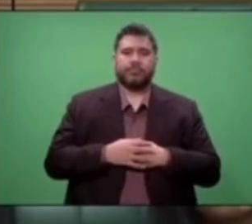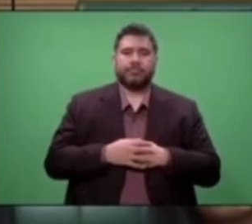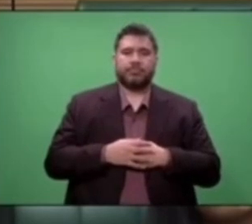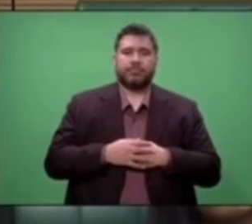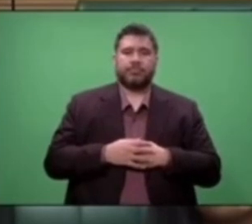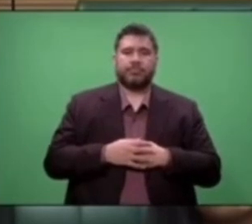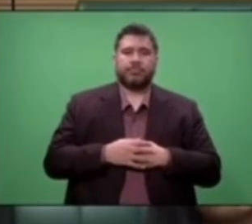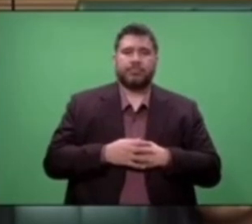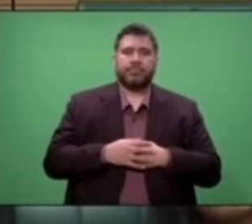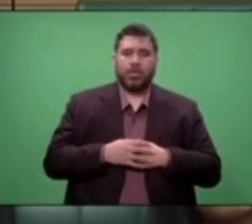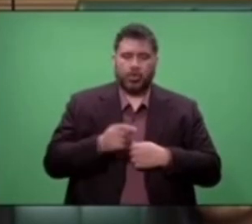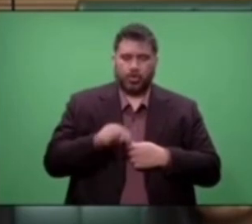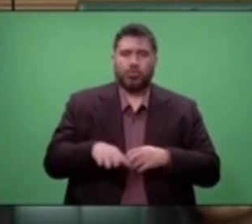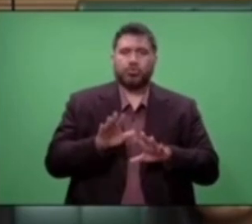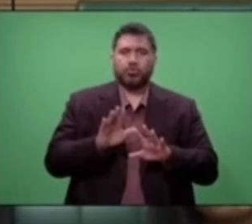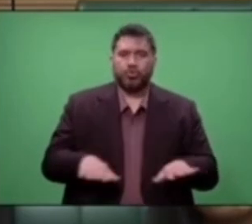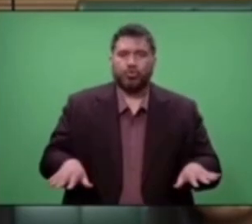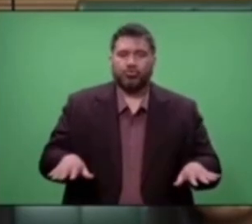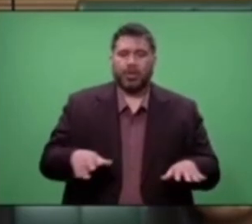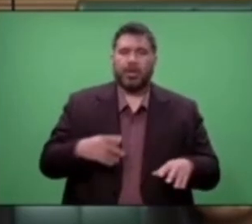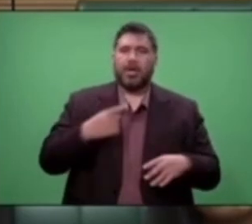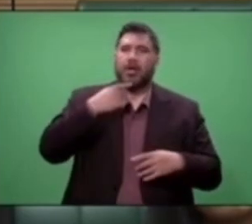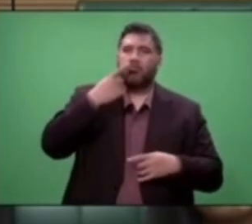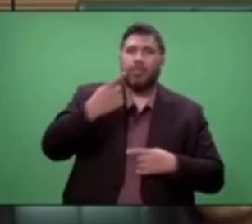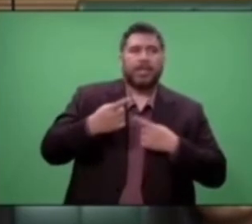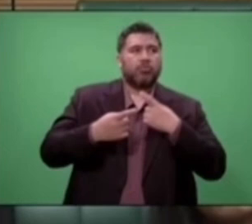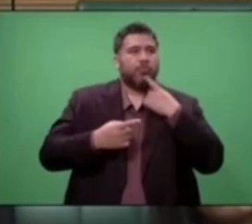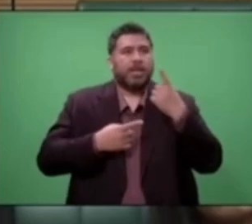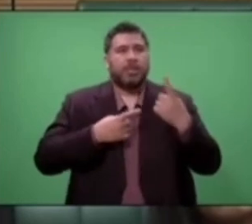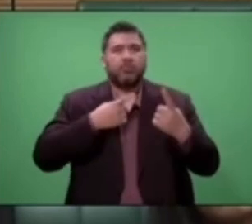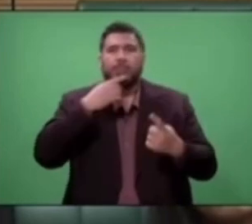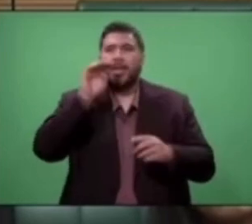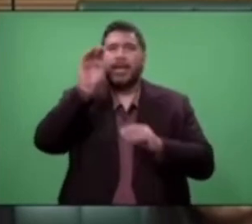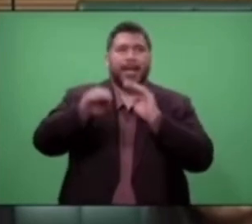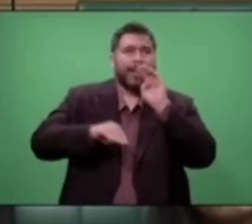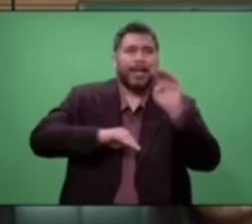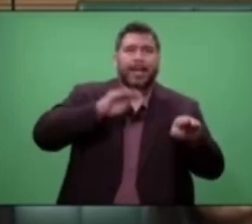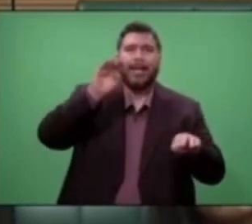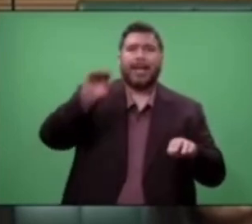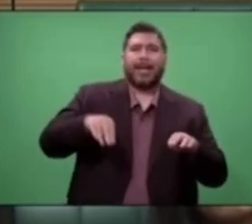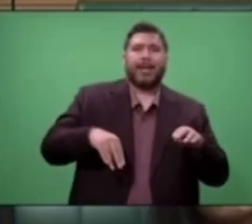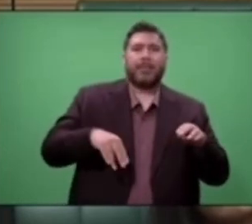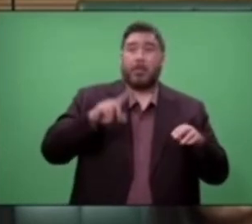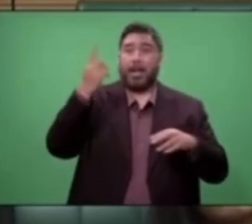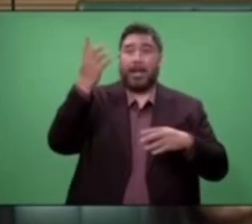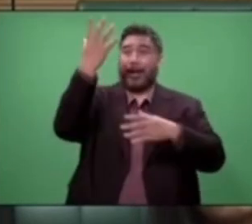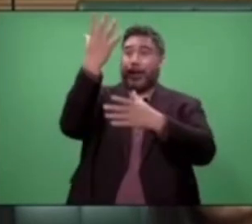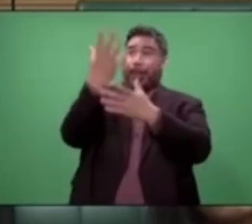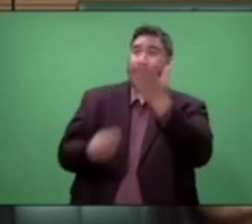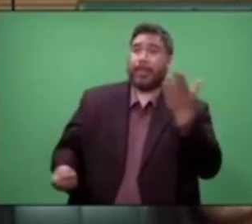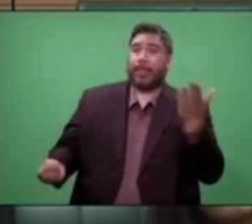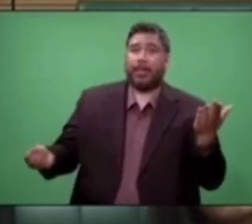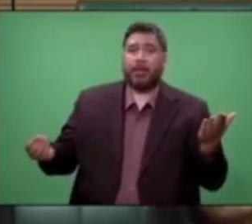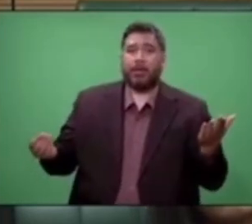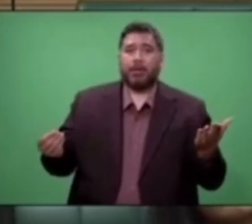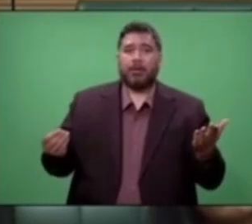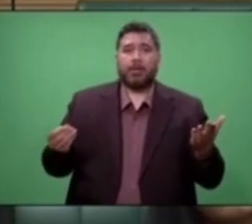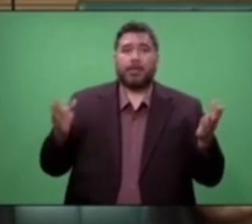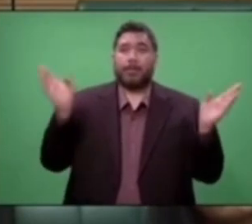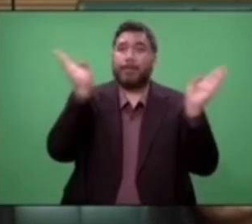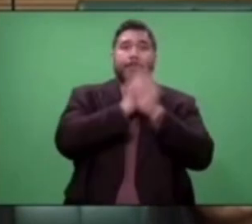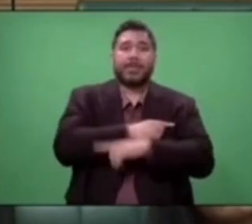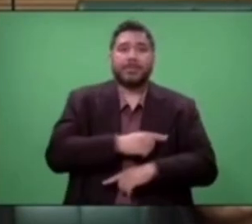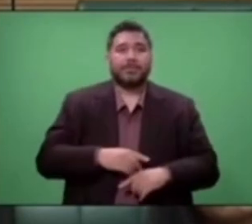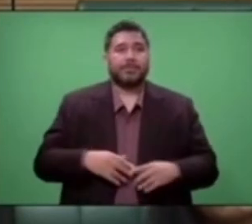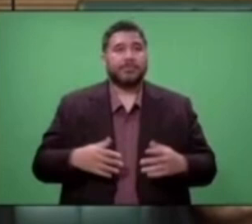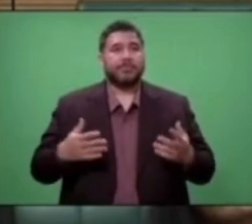Faces that screamed over and over into an empty void, completely devoid of aroha, completely